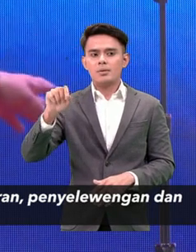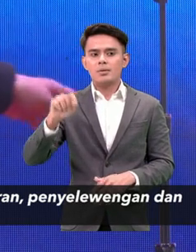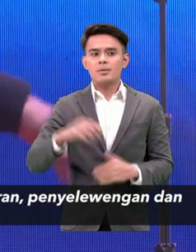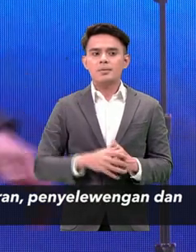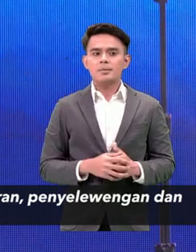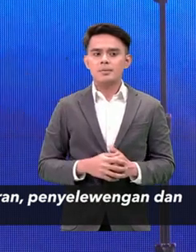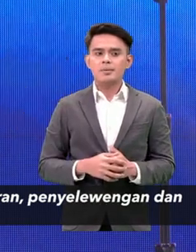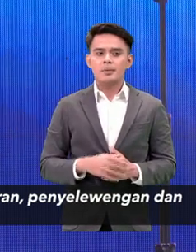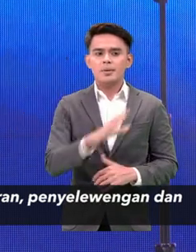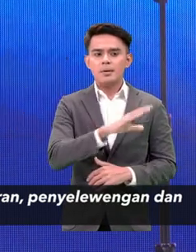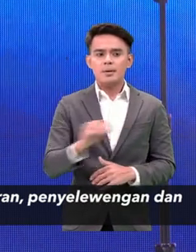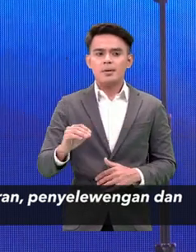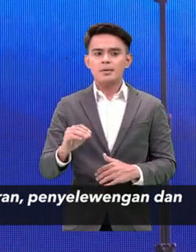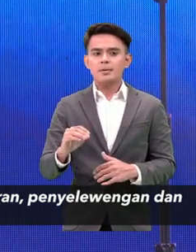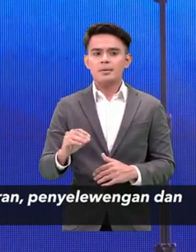Anshir,